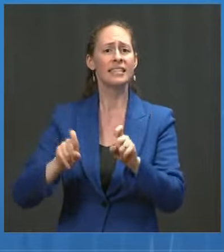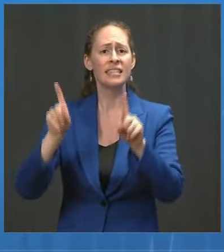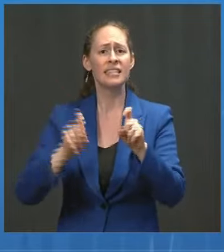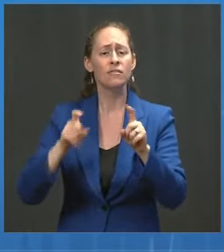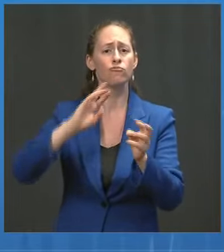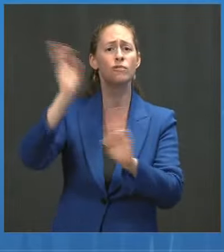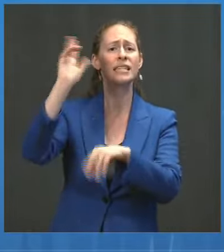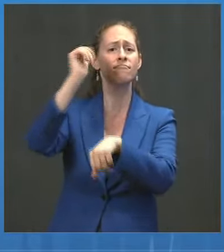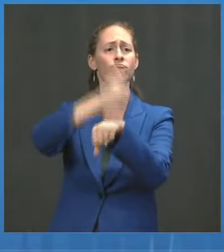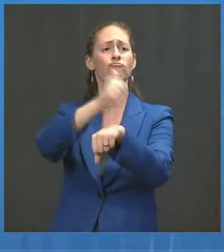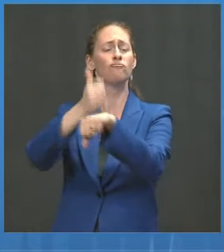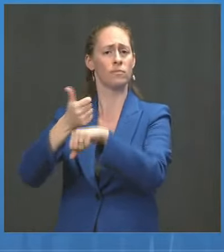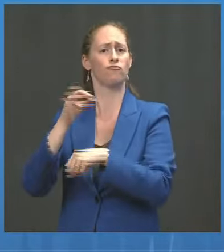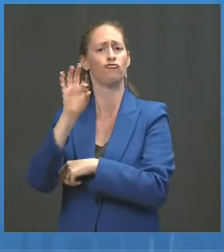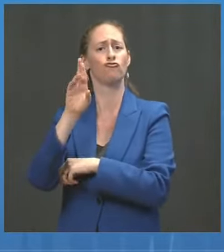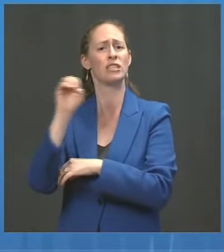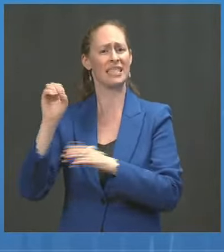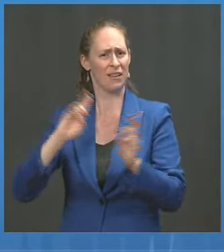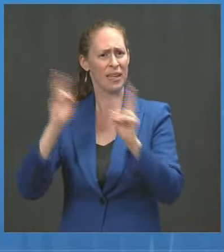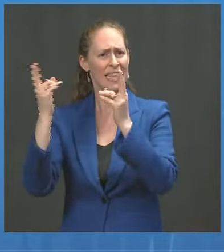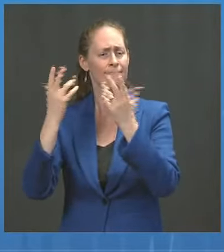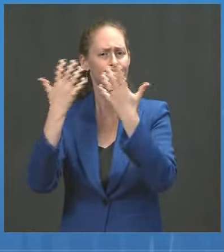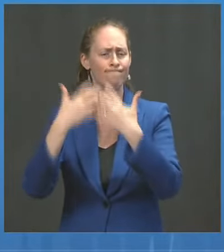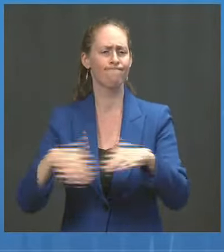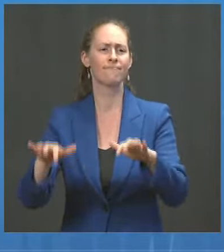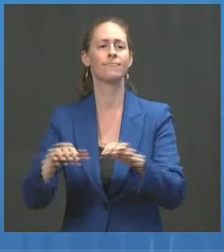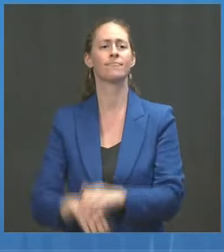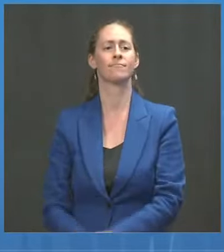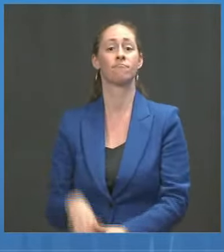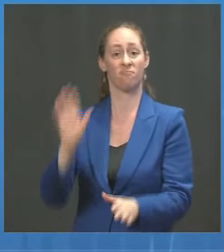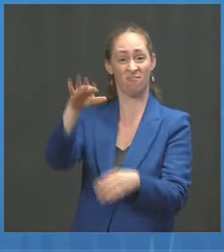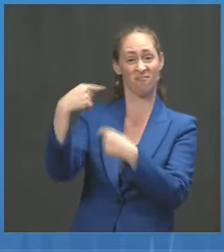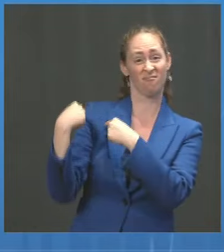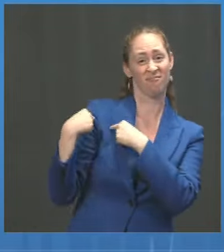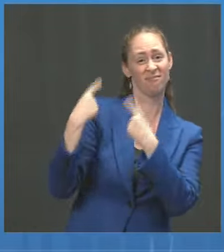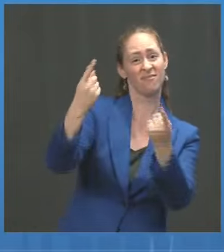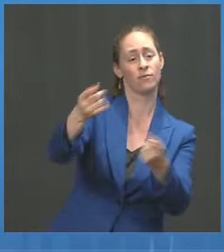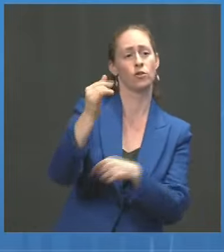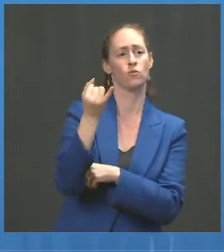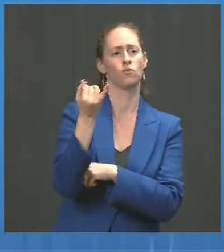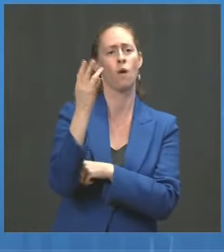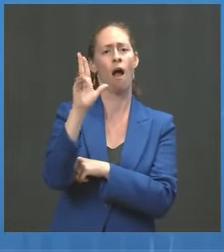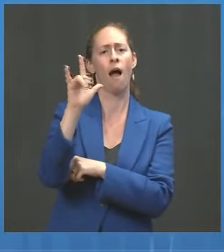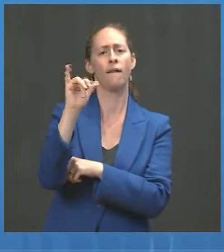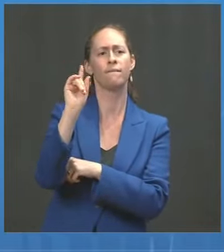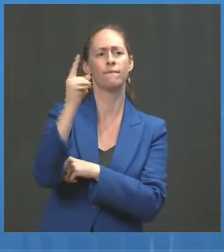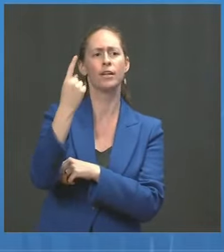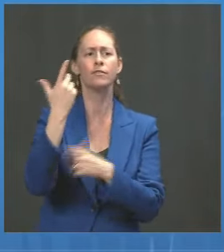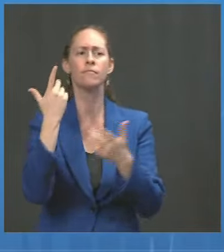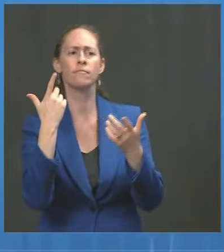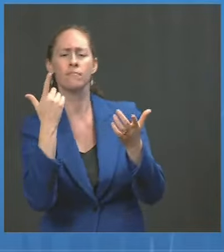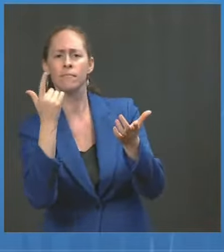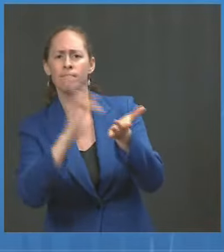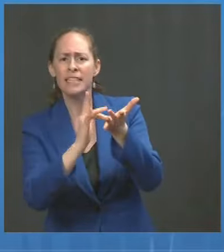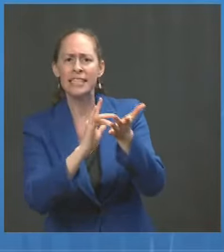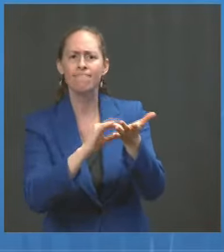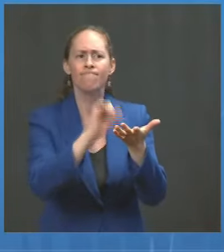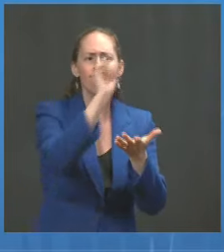Importantly, since July 1st, we've shipped over 500,000 life-saving therapeutics to treat COVID-19